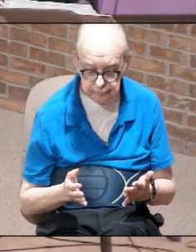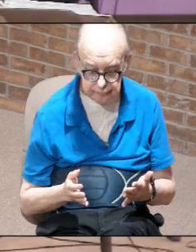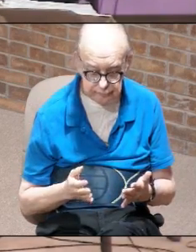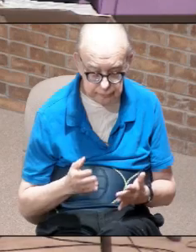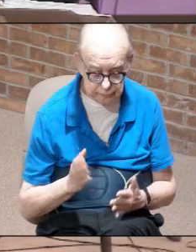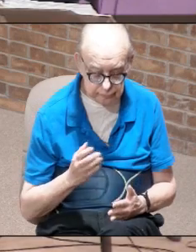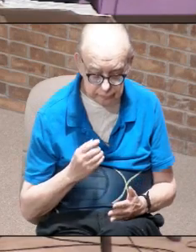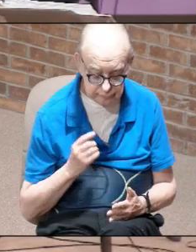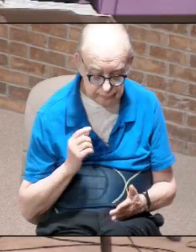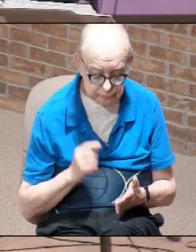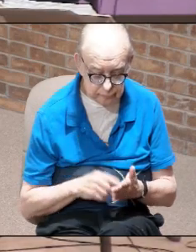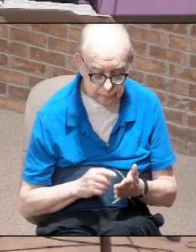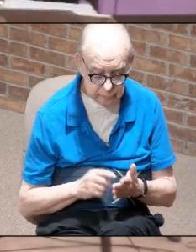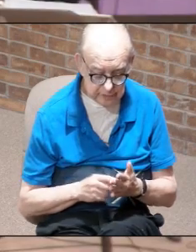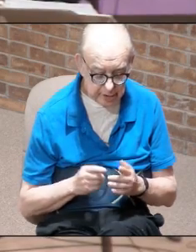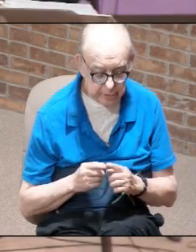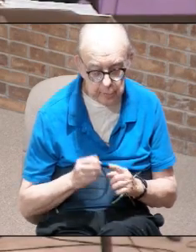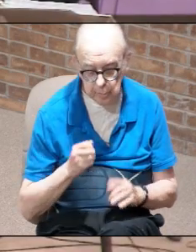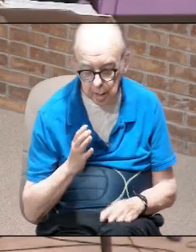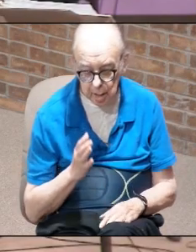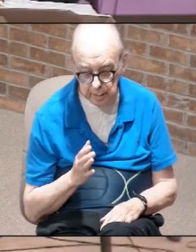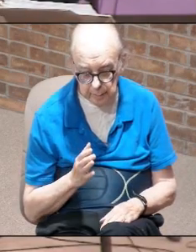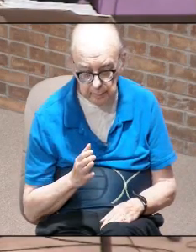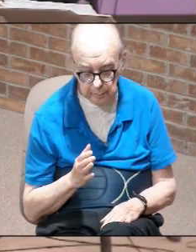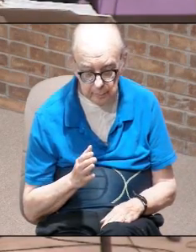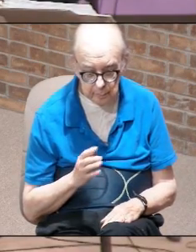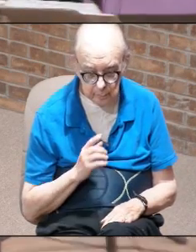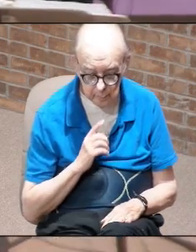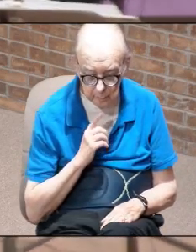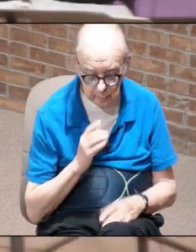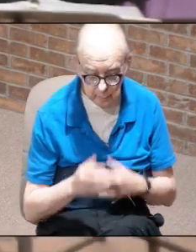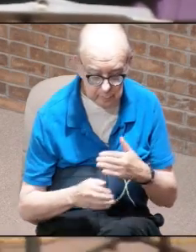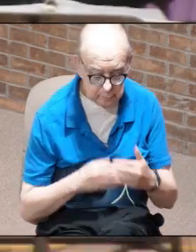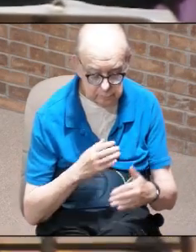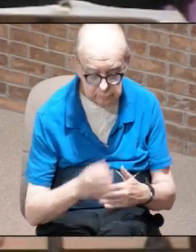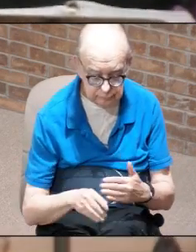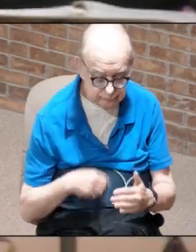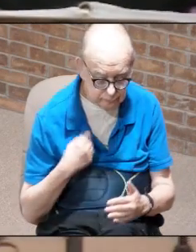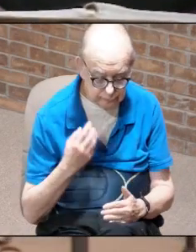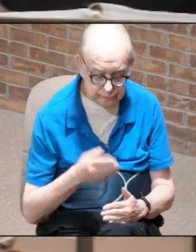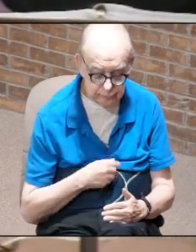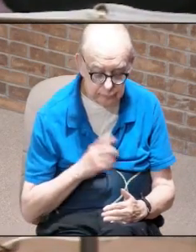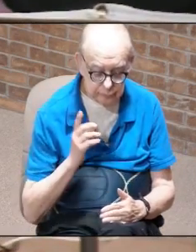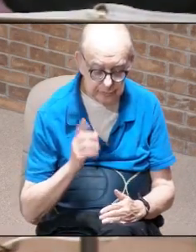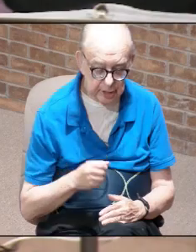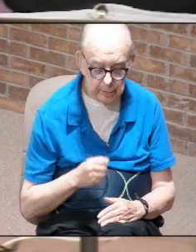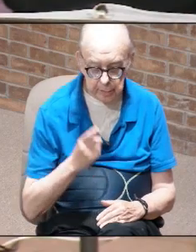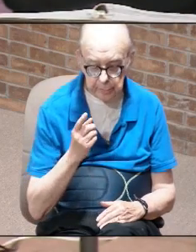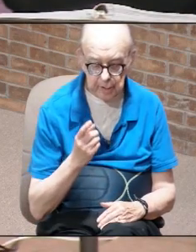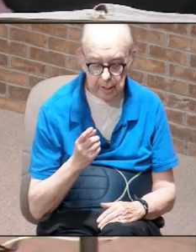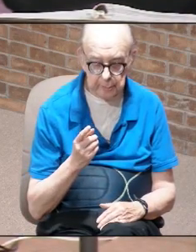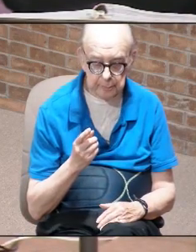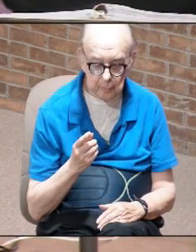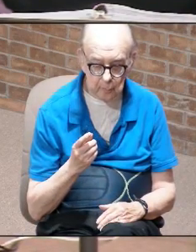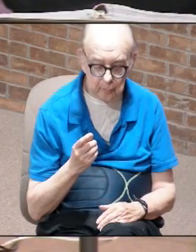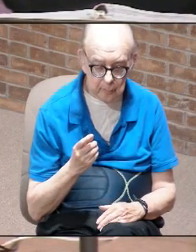He says, I'm indebted to God. And it's a process that we all need to understand.